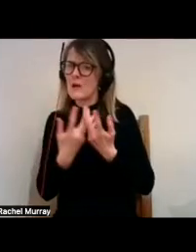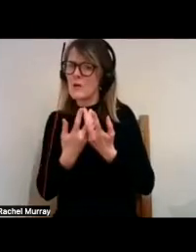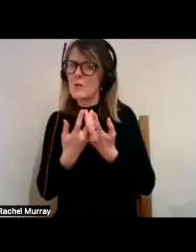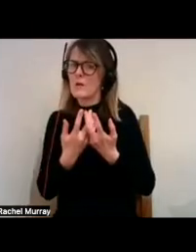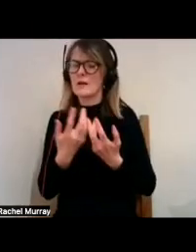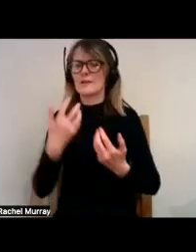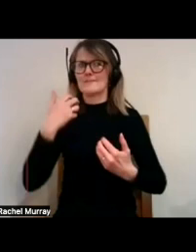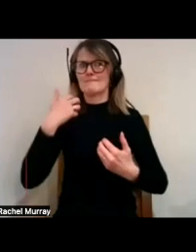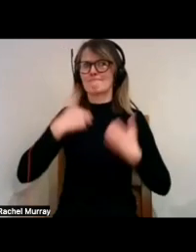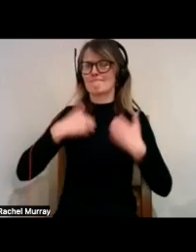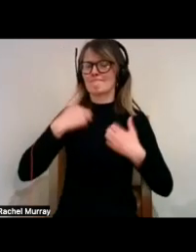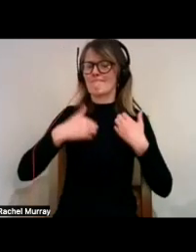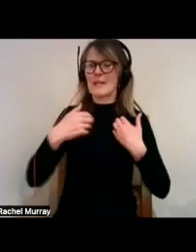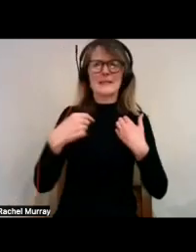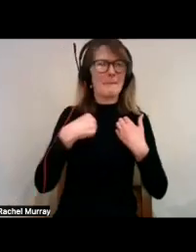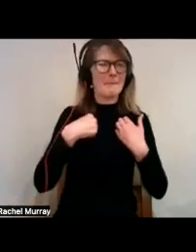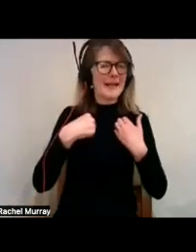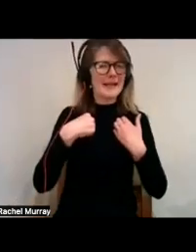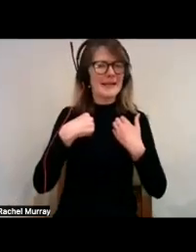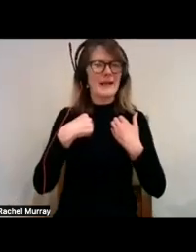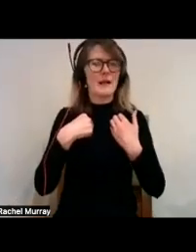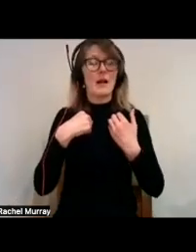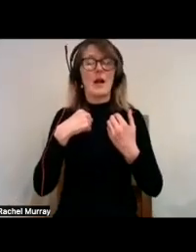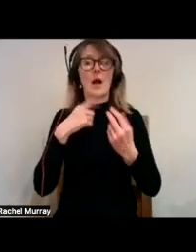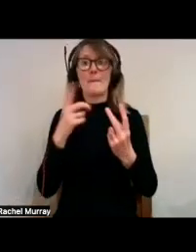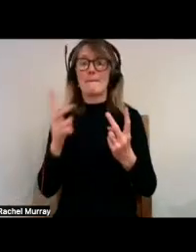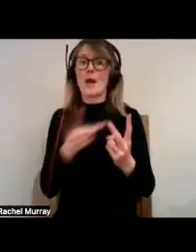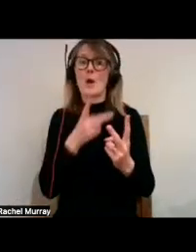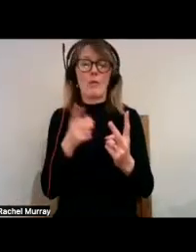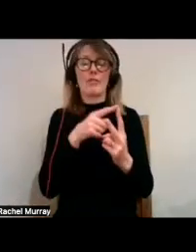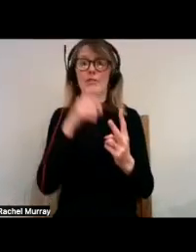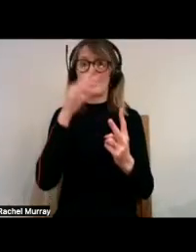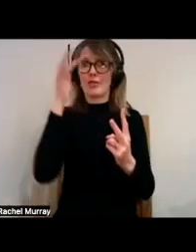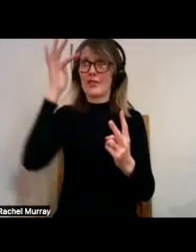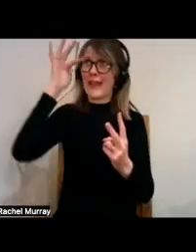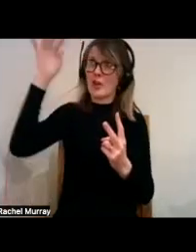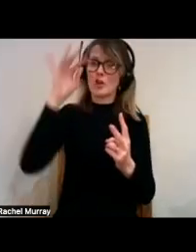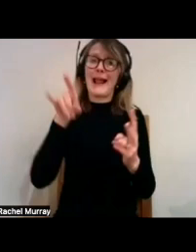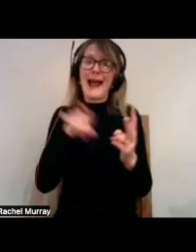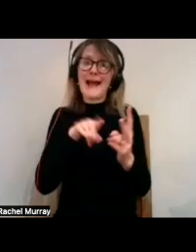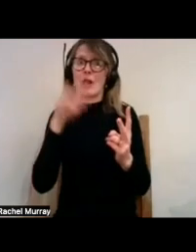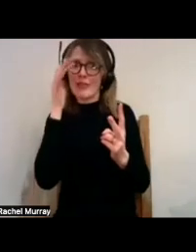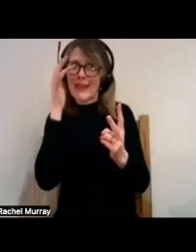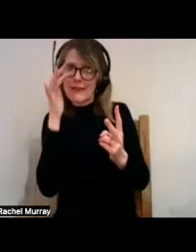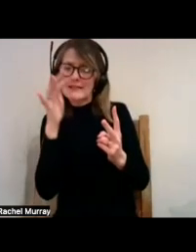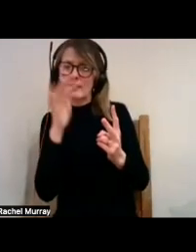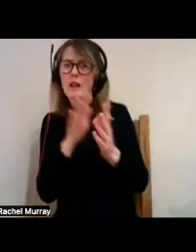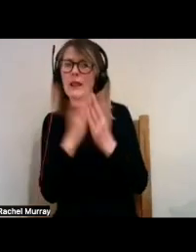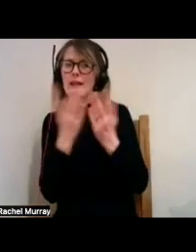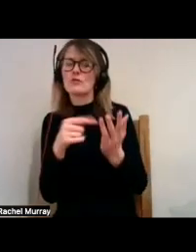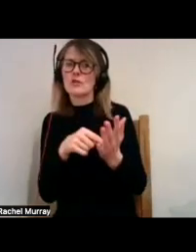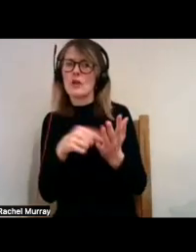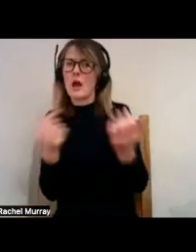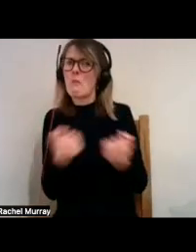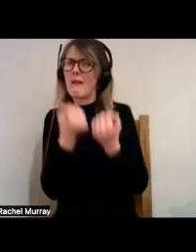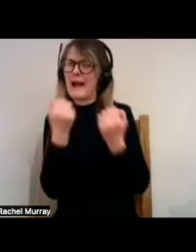me is that predominantly in both the theological literature and the theoretical literature, power was seen to be a